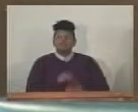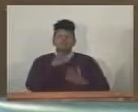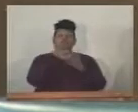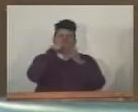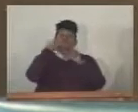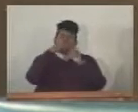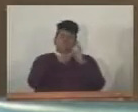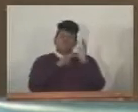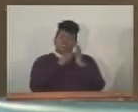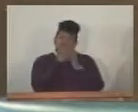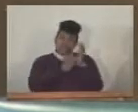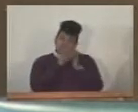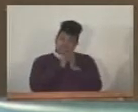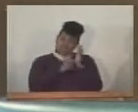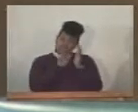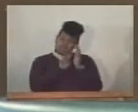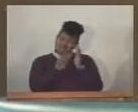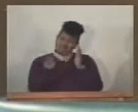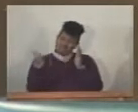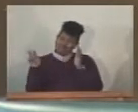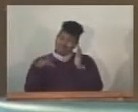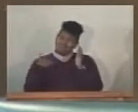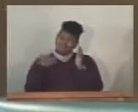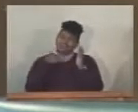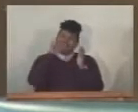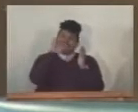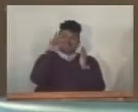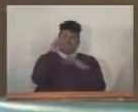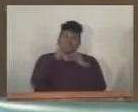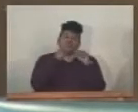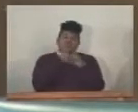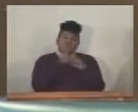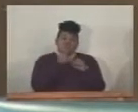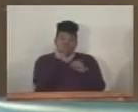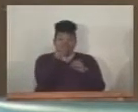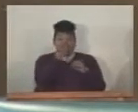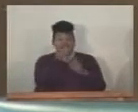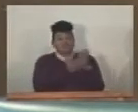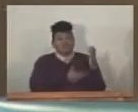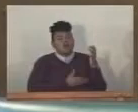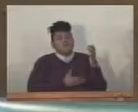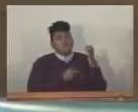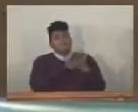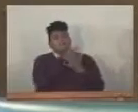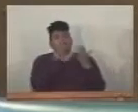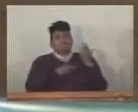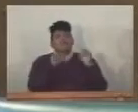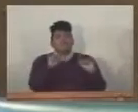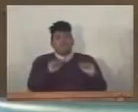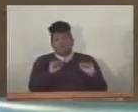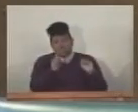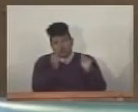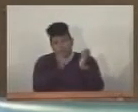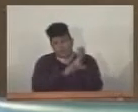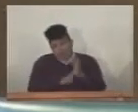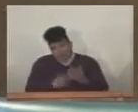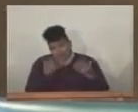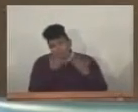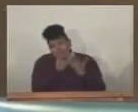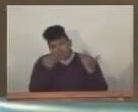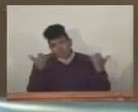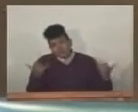sections of it and you feel that 52 years later, some of it could apply to now.